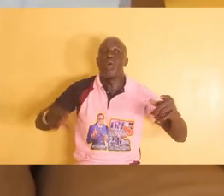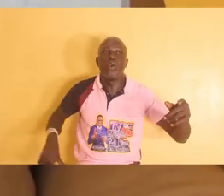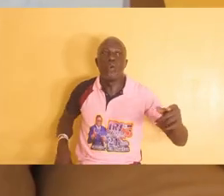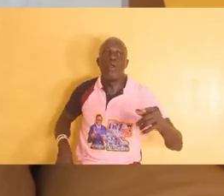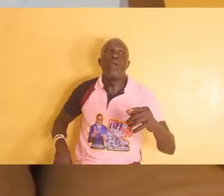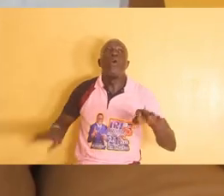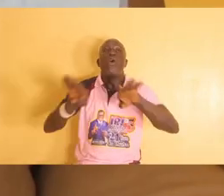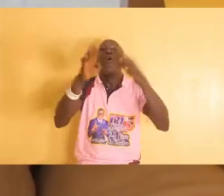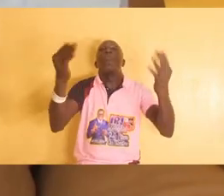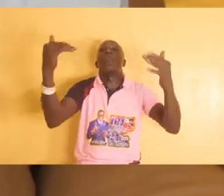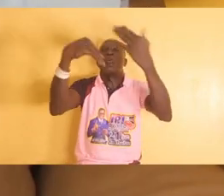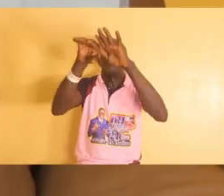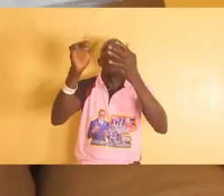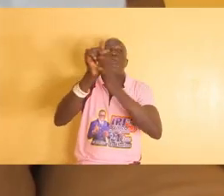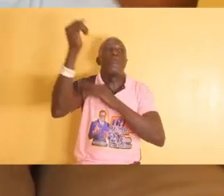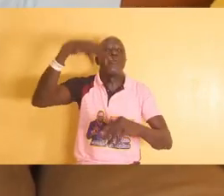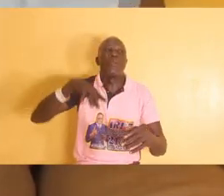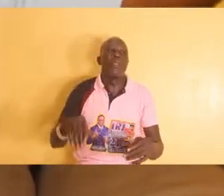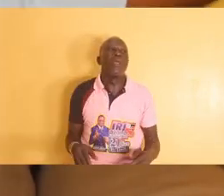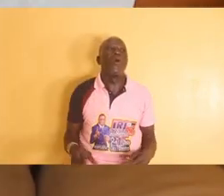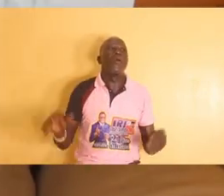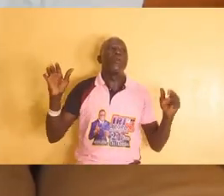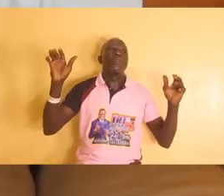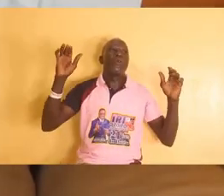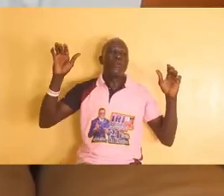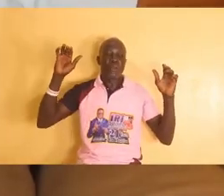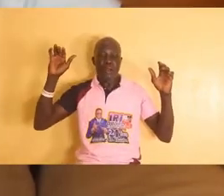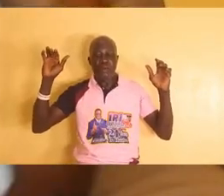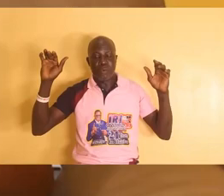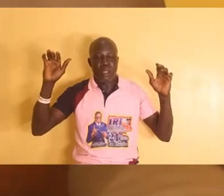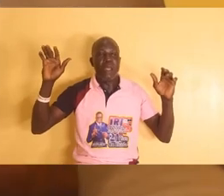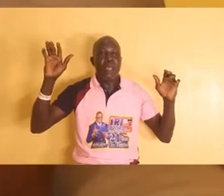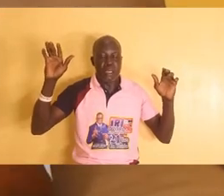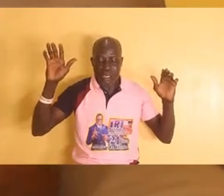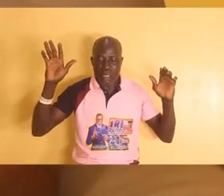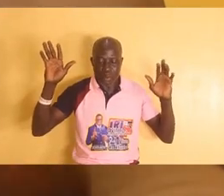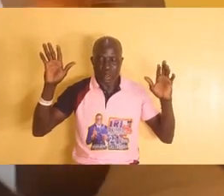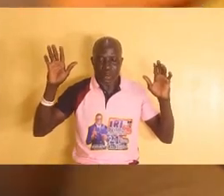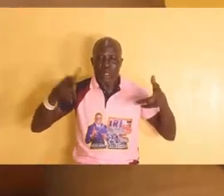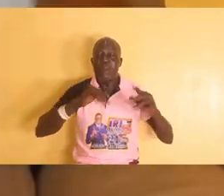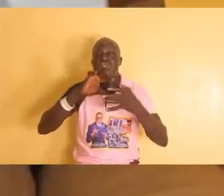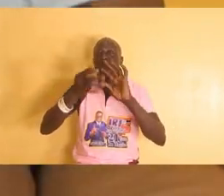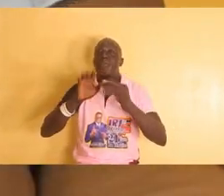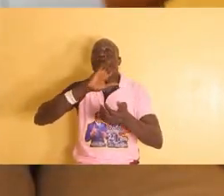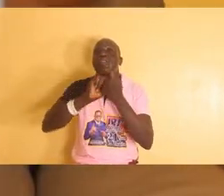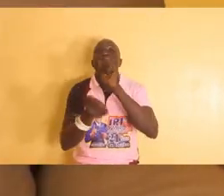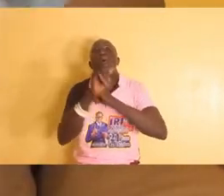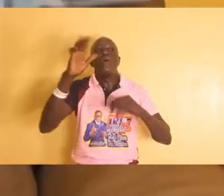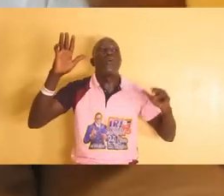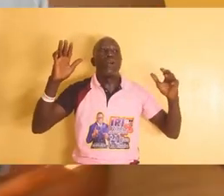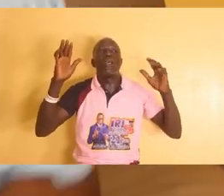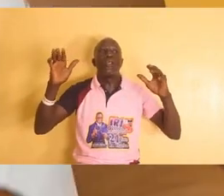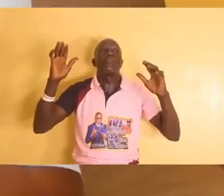Lord, open door of great mercy for me. Open door of great mercy for me. Let my story